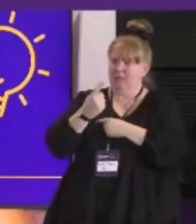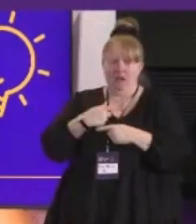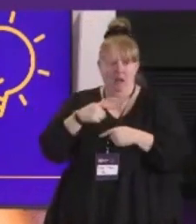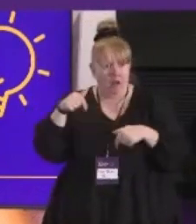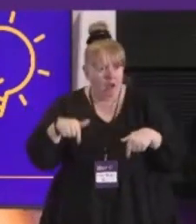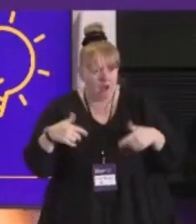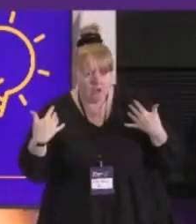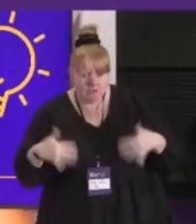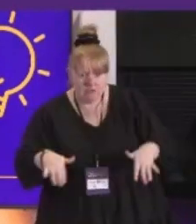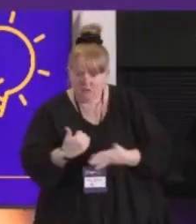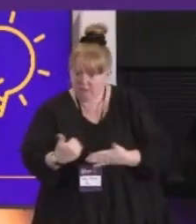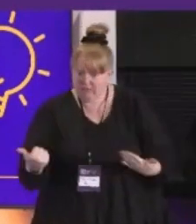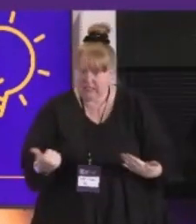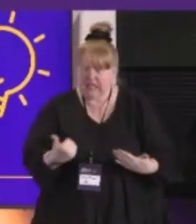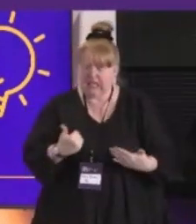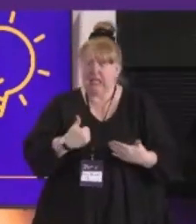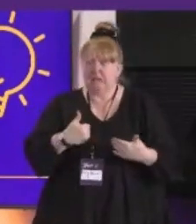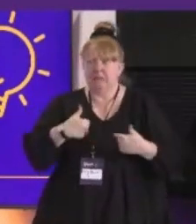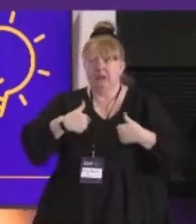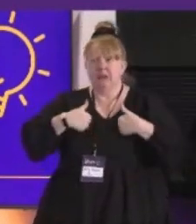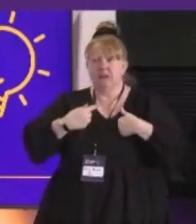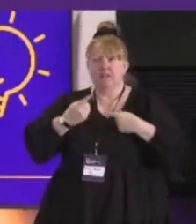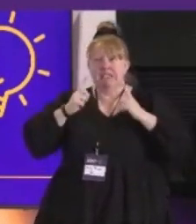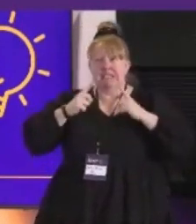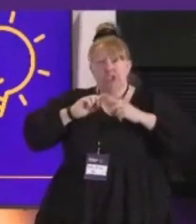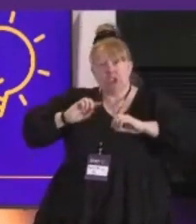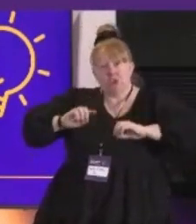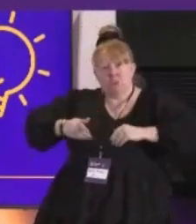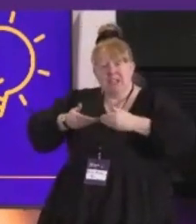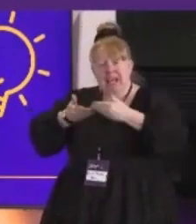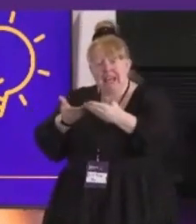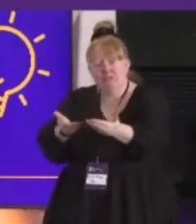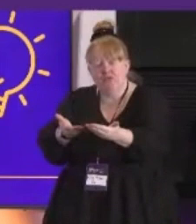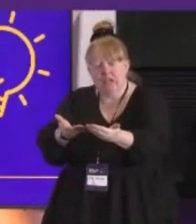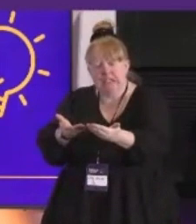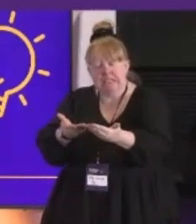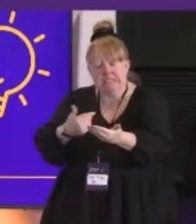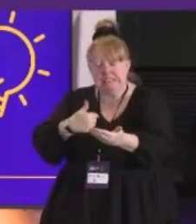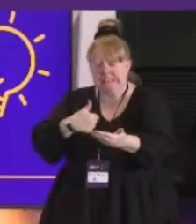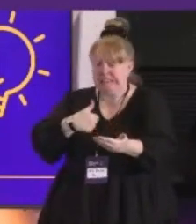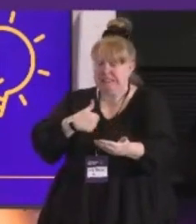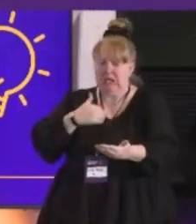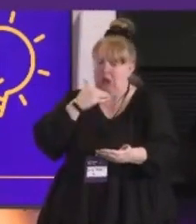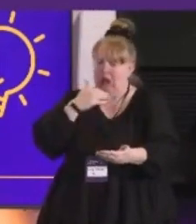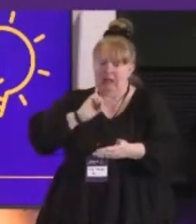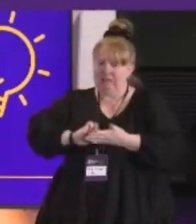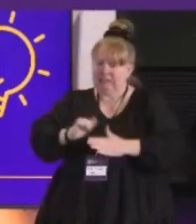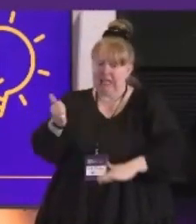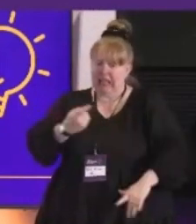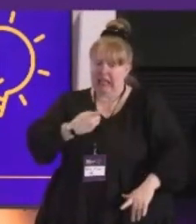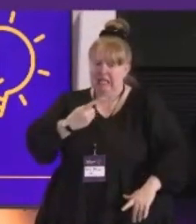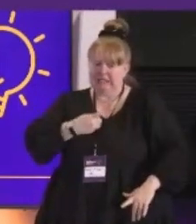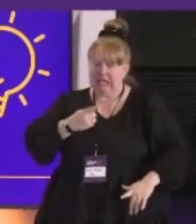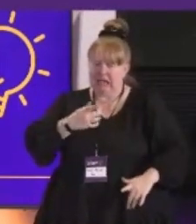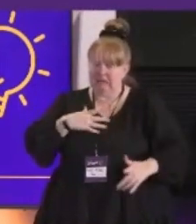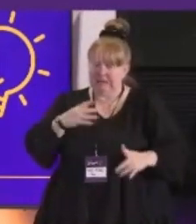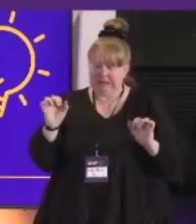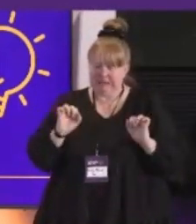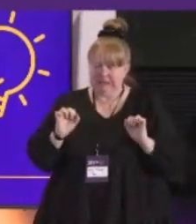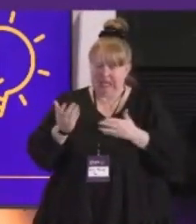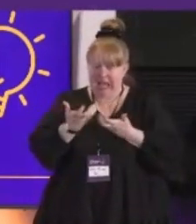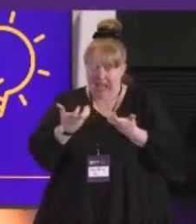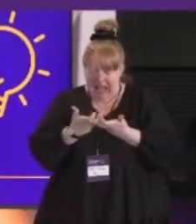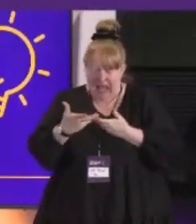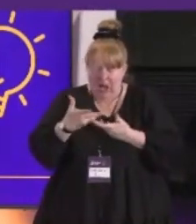great, but actually for us to deliver it, I think we need a little bit of upskilling. And again, the opportunity to